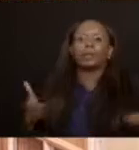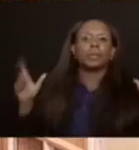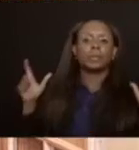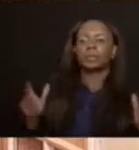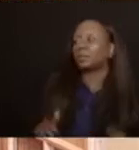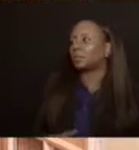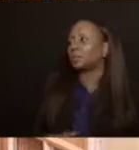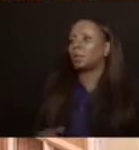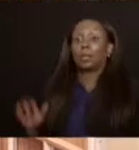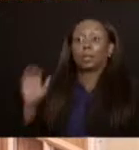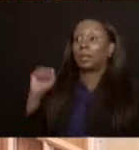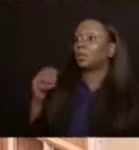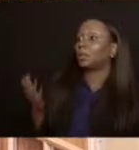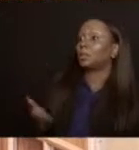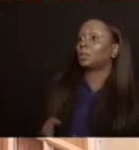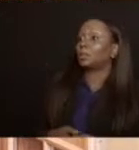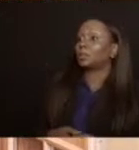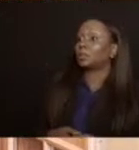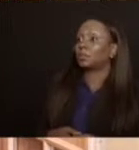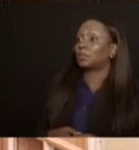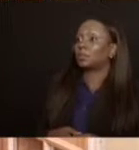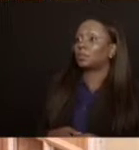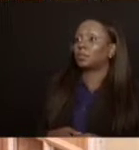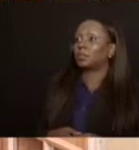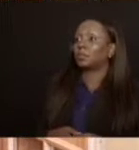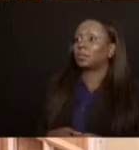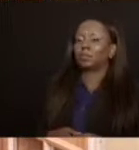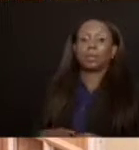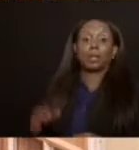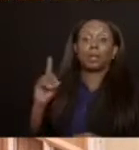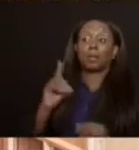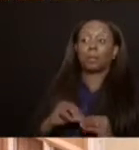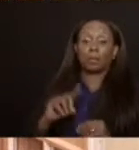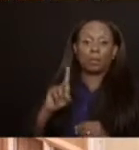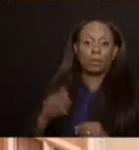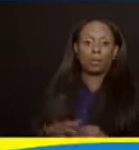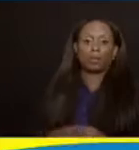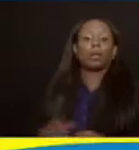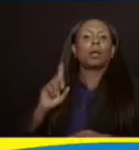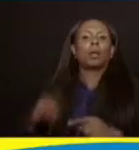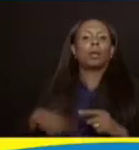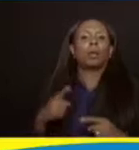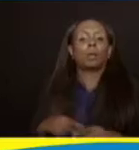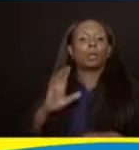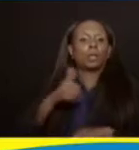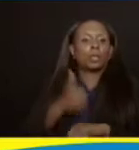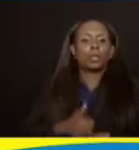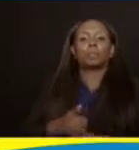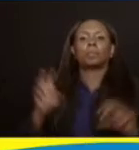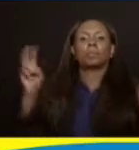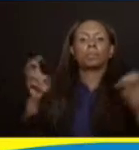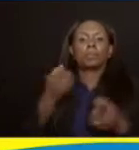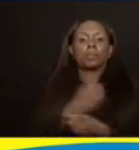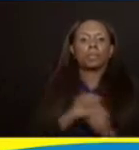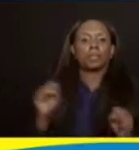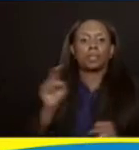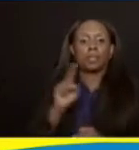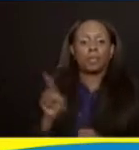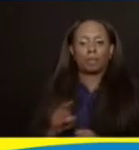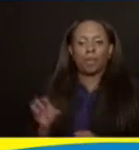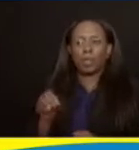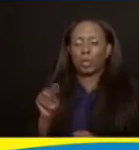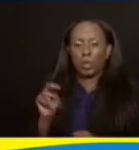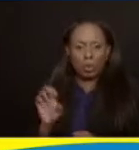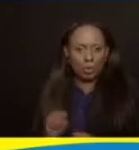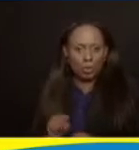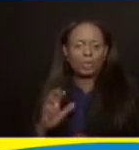territory. Yes, Barry? And a follow-up question, when the safe zones are estimated outside of those priority areas you